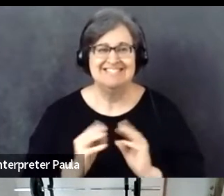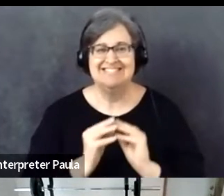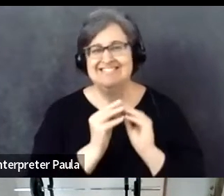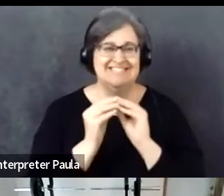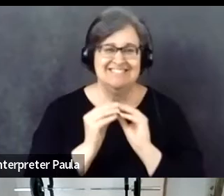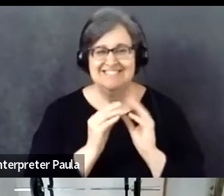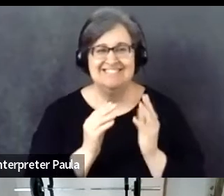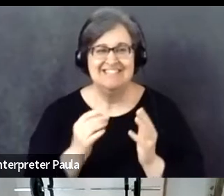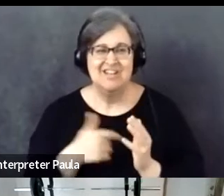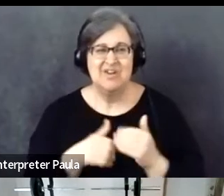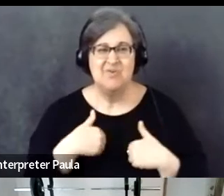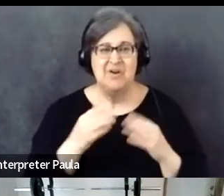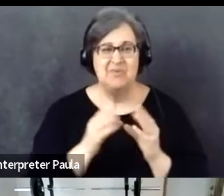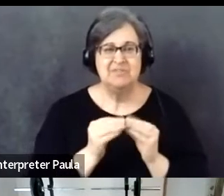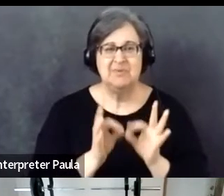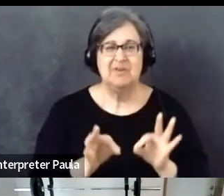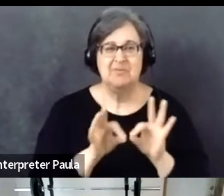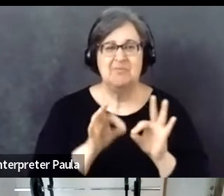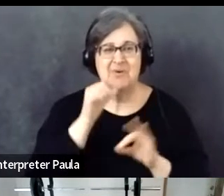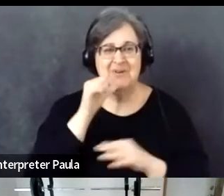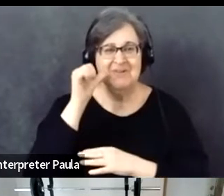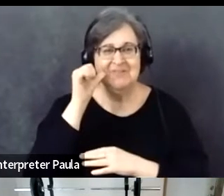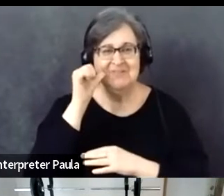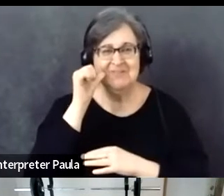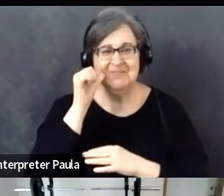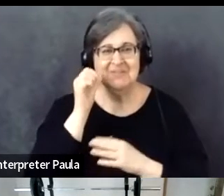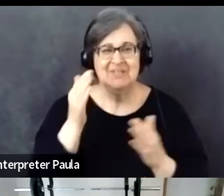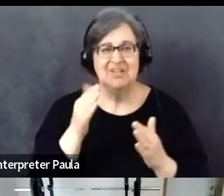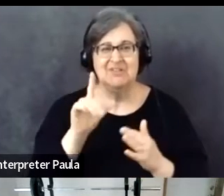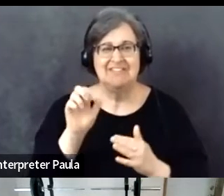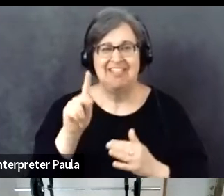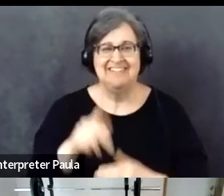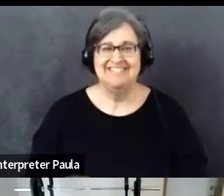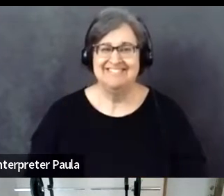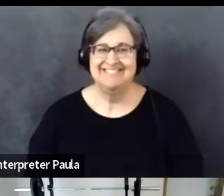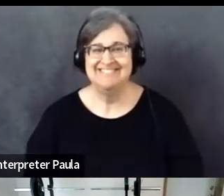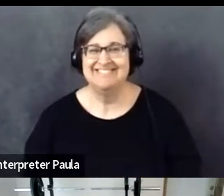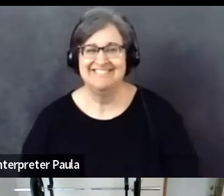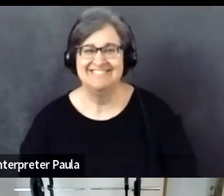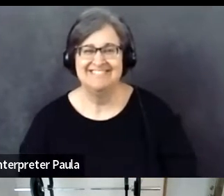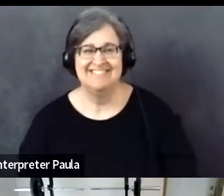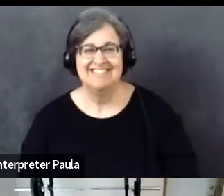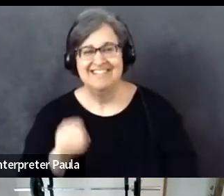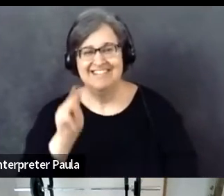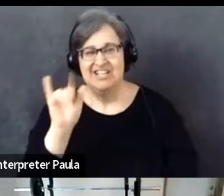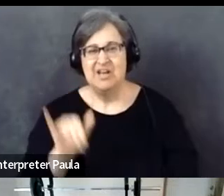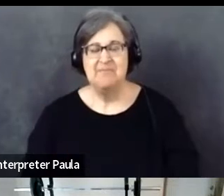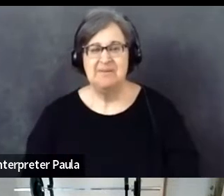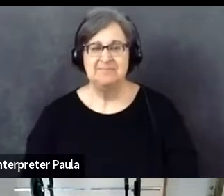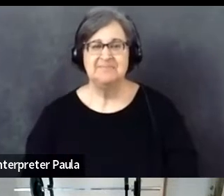Yeah. We had a meeting. It was important yesterday. Here's the link. Yeah, I think